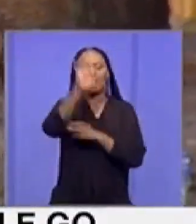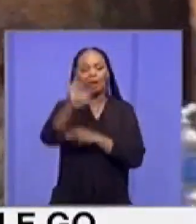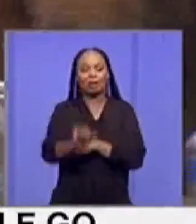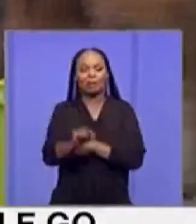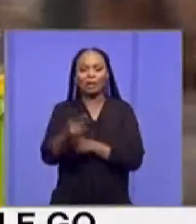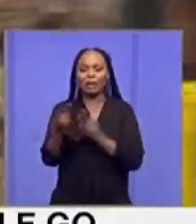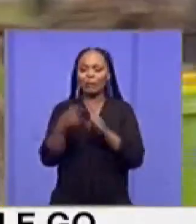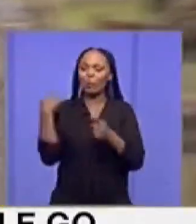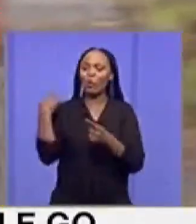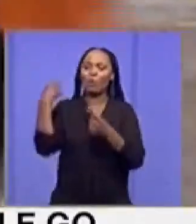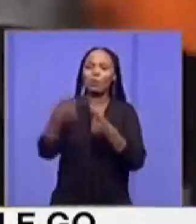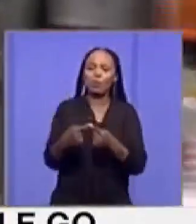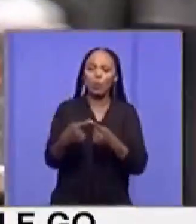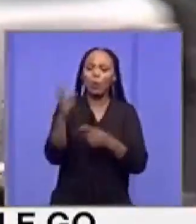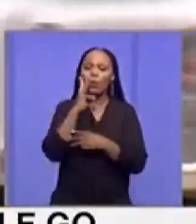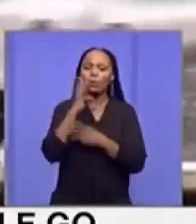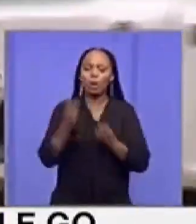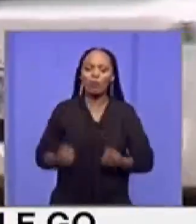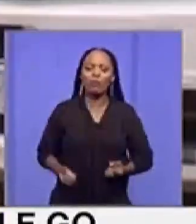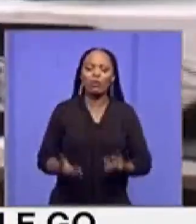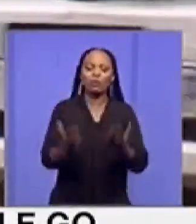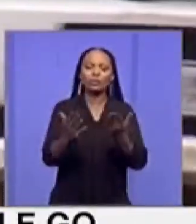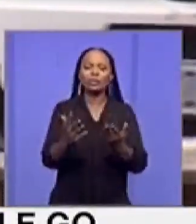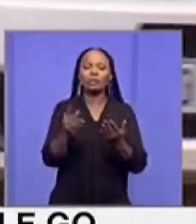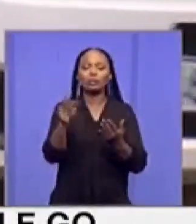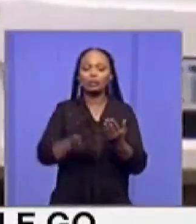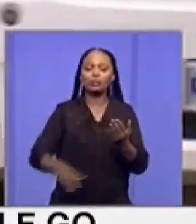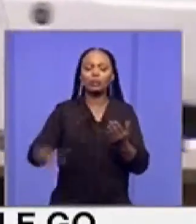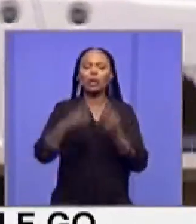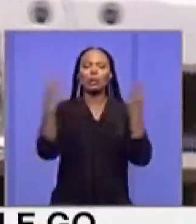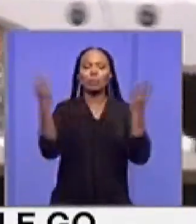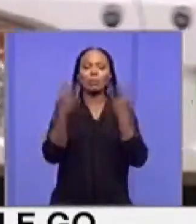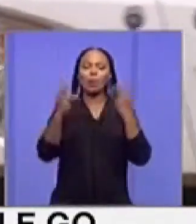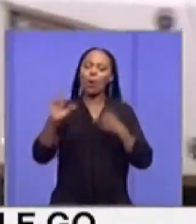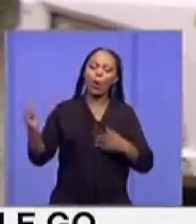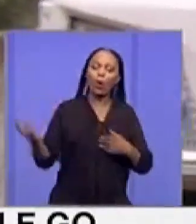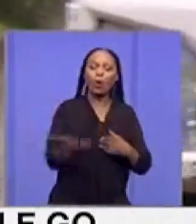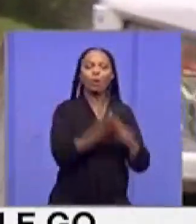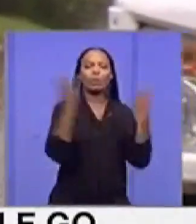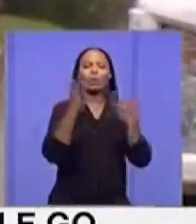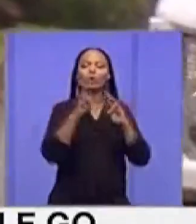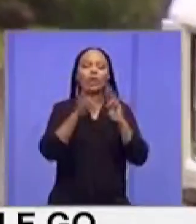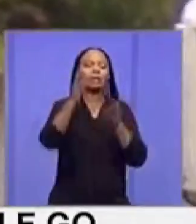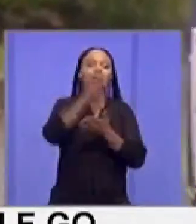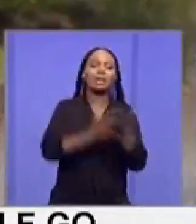comes from in terms of water provision to people, all the people, not some